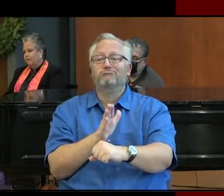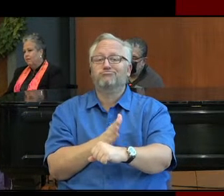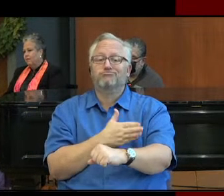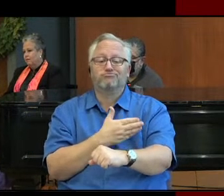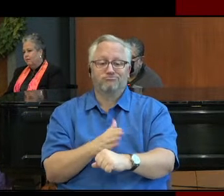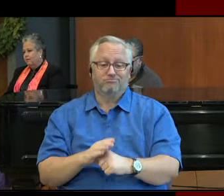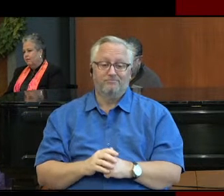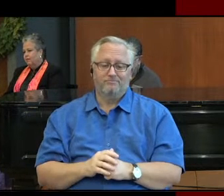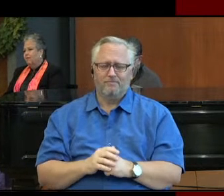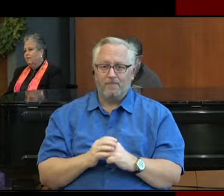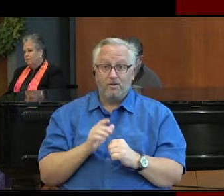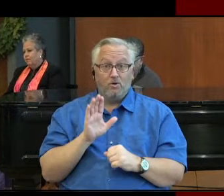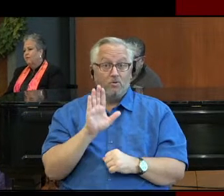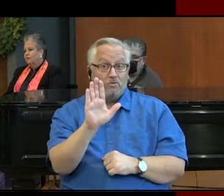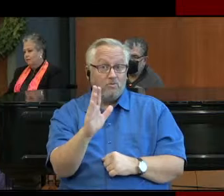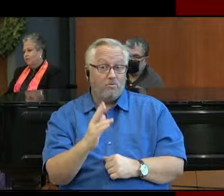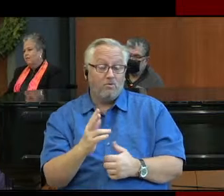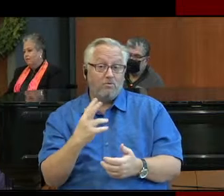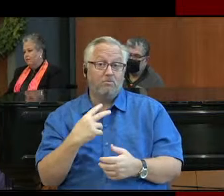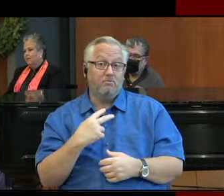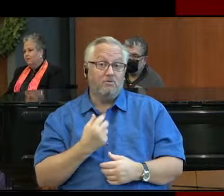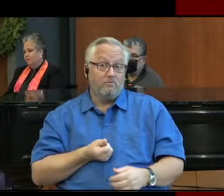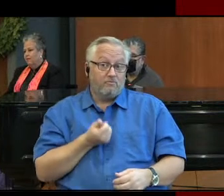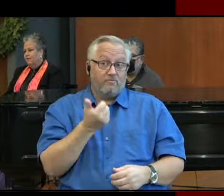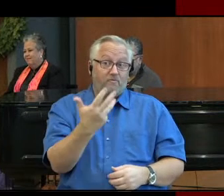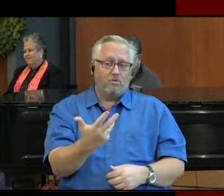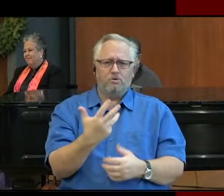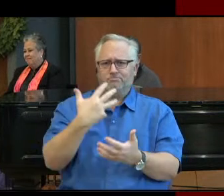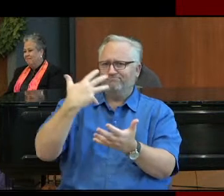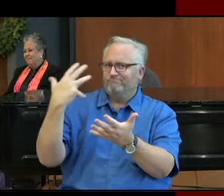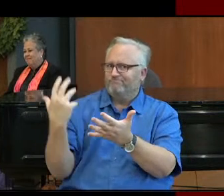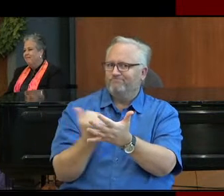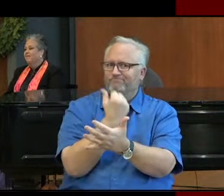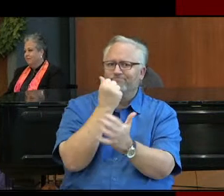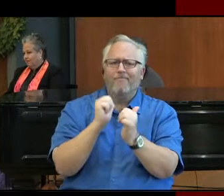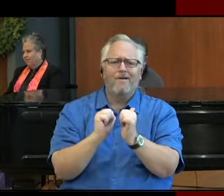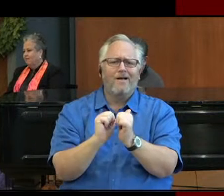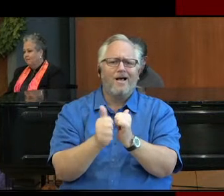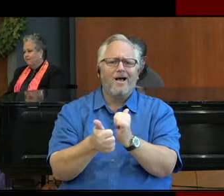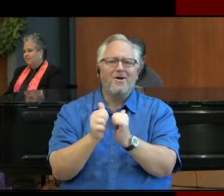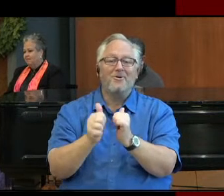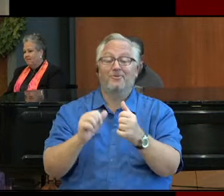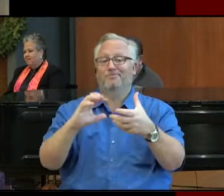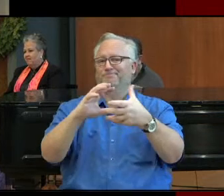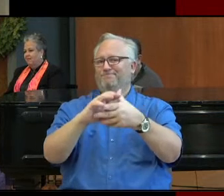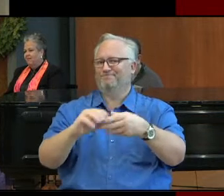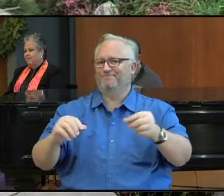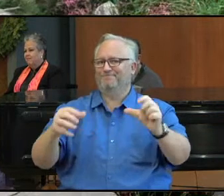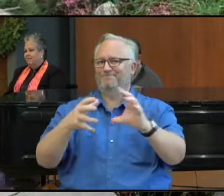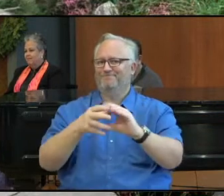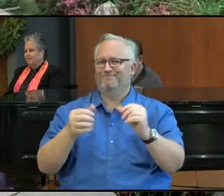How will you use your voice? The end.